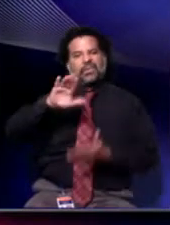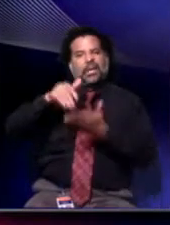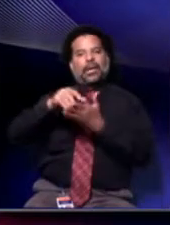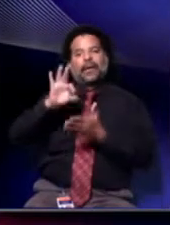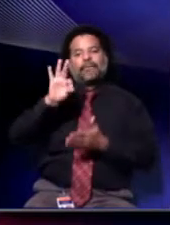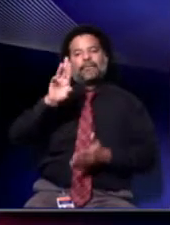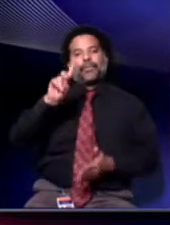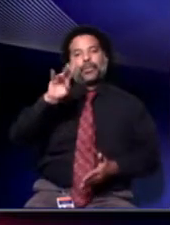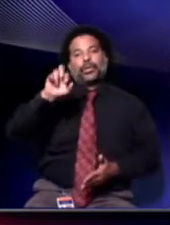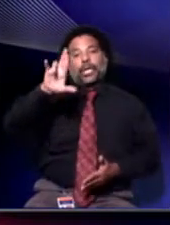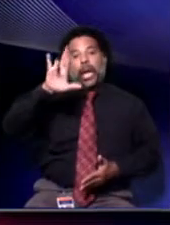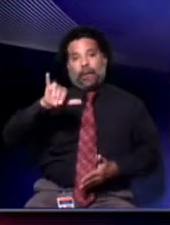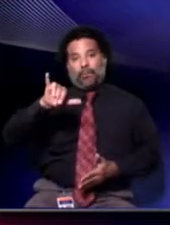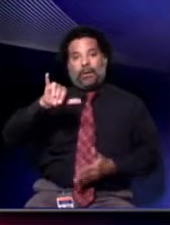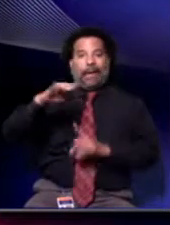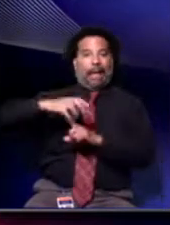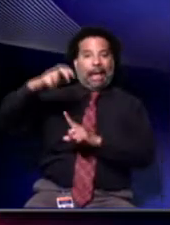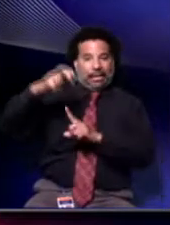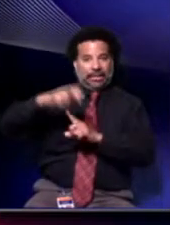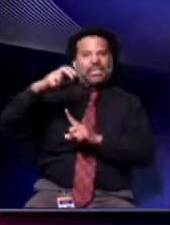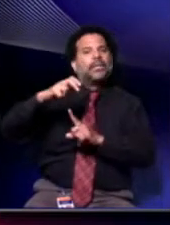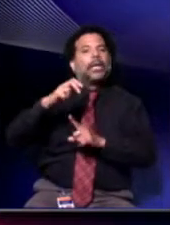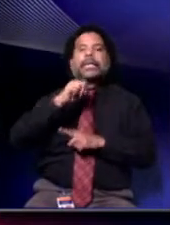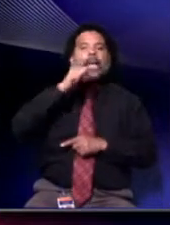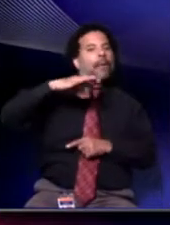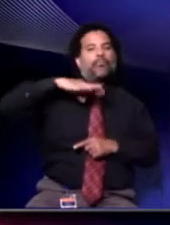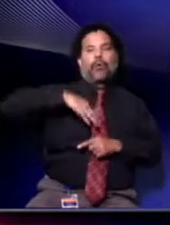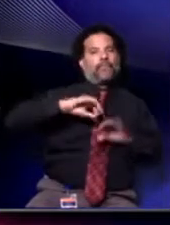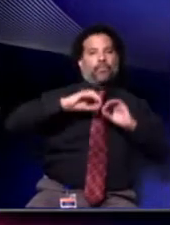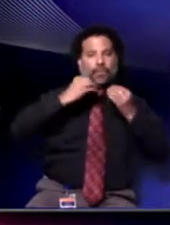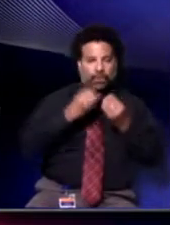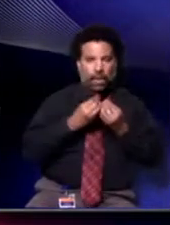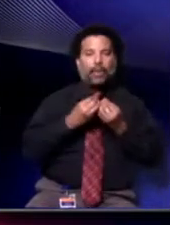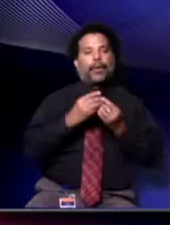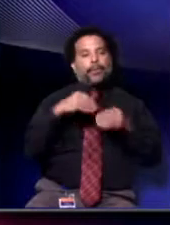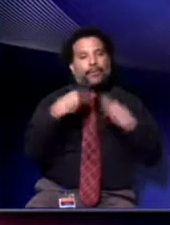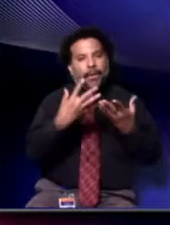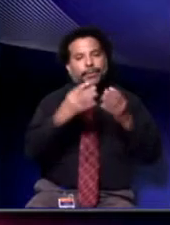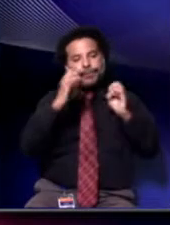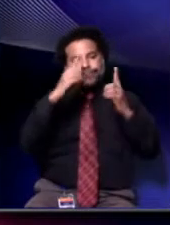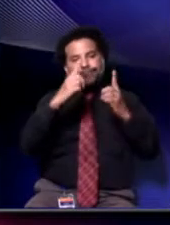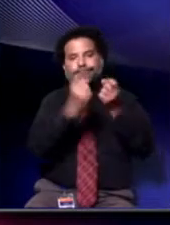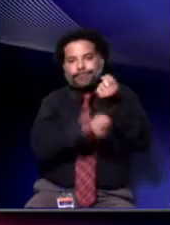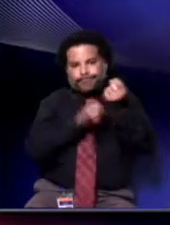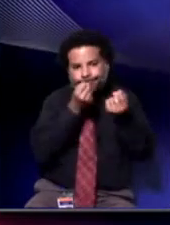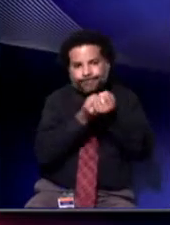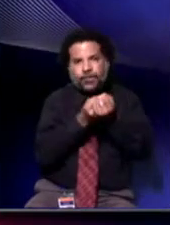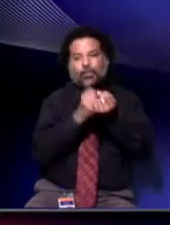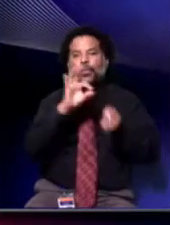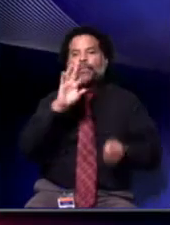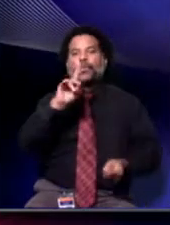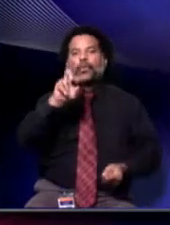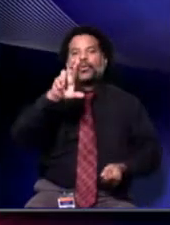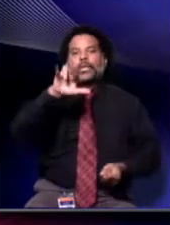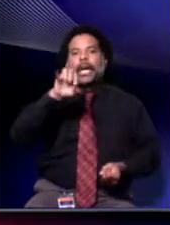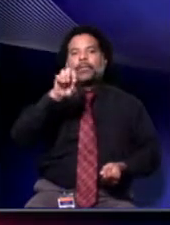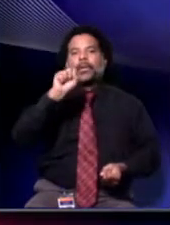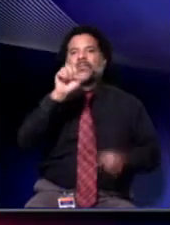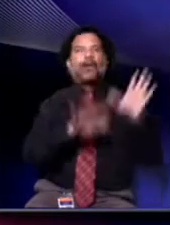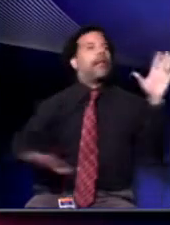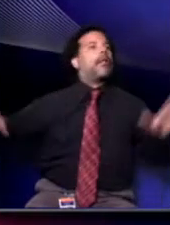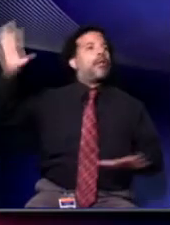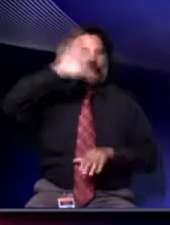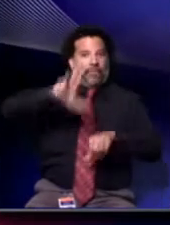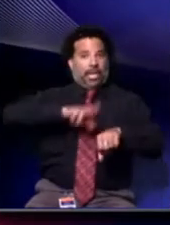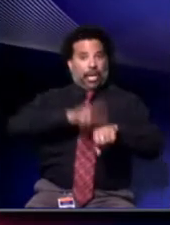Excellence, a nonprofit that provides education and support to fiduciaries nationwide. In